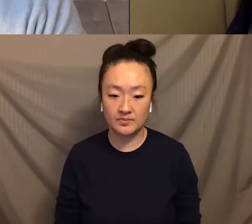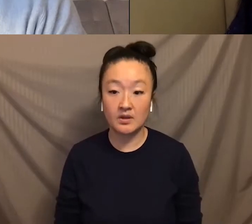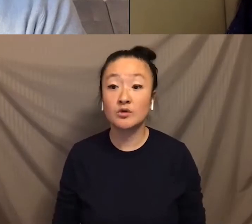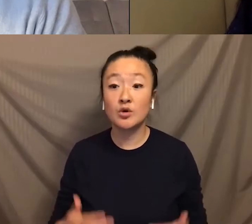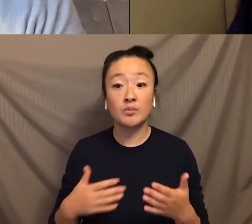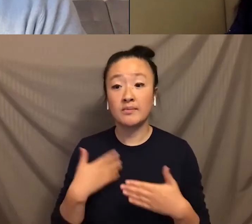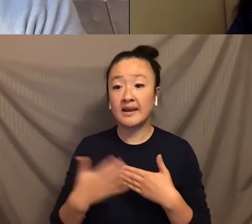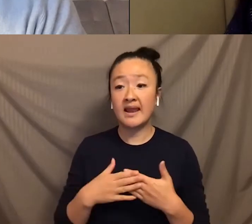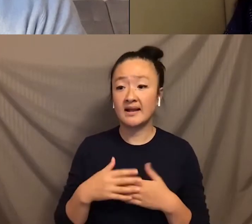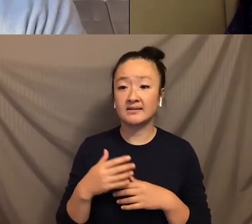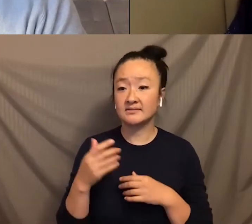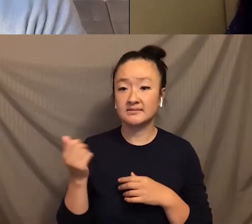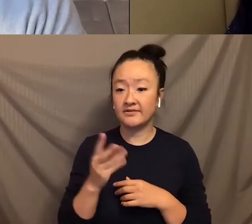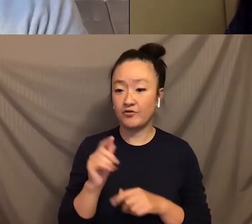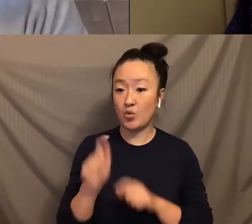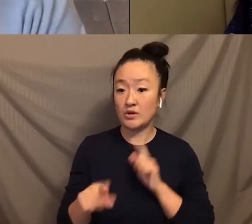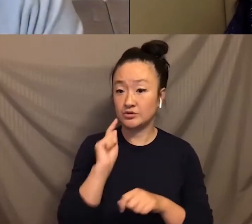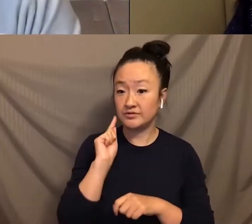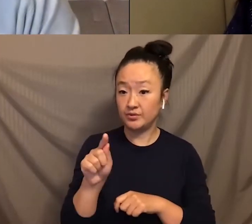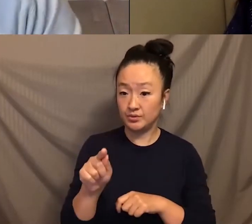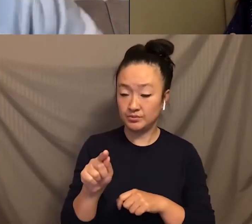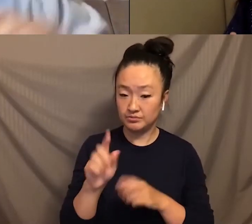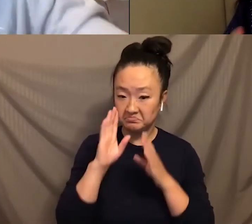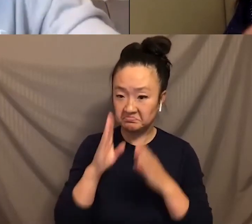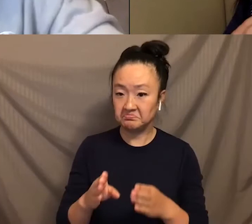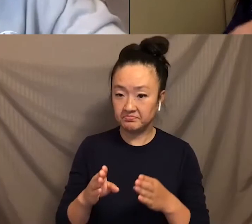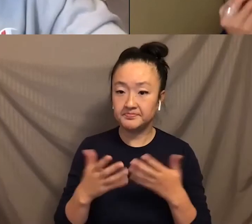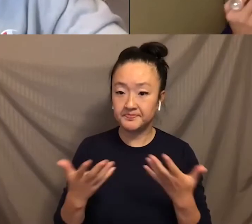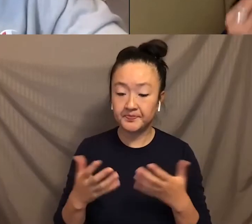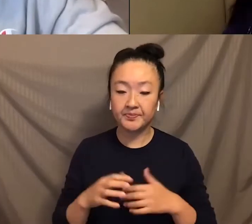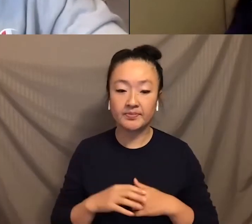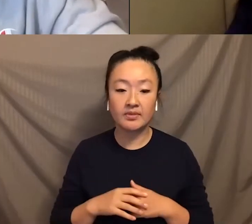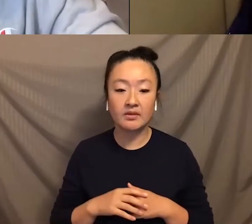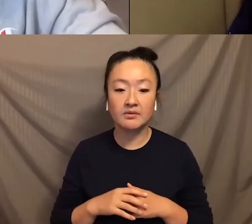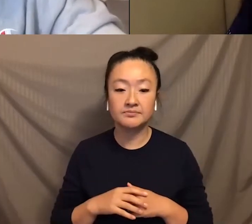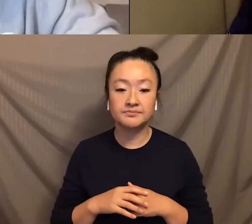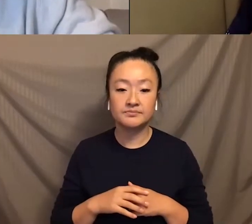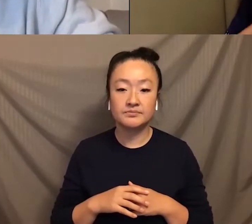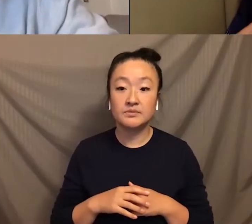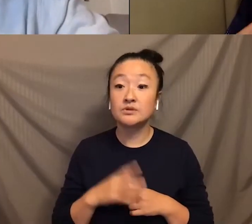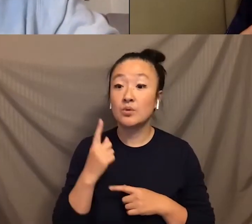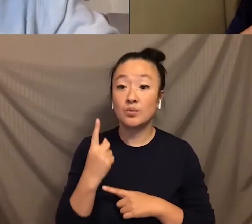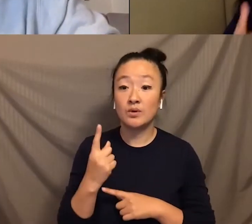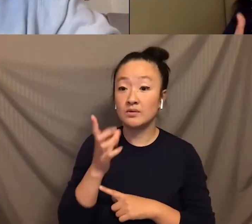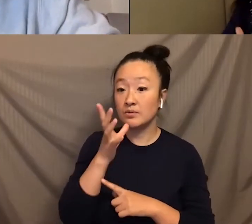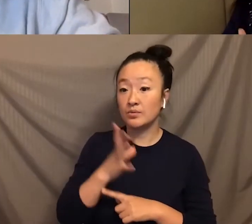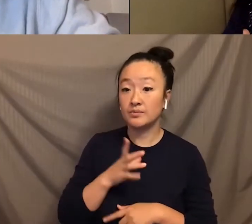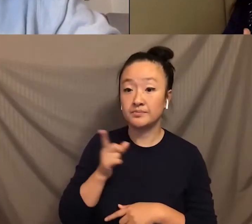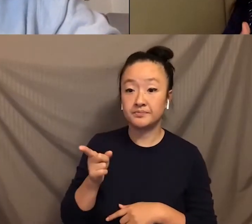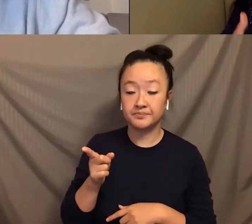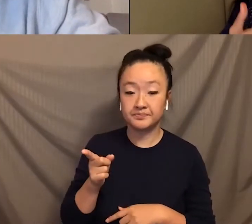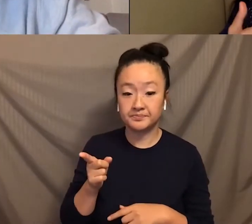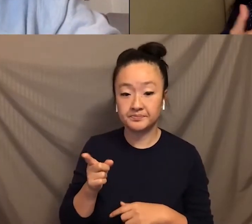few questions to you, um, on one of the women, who